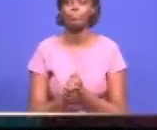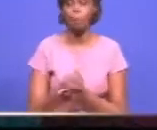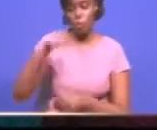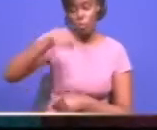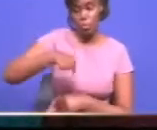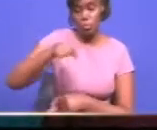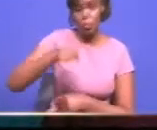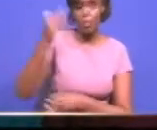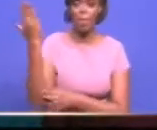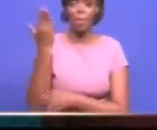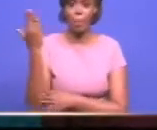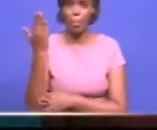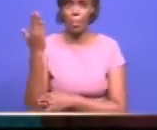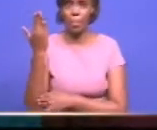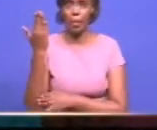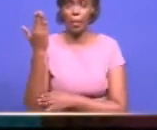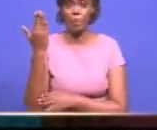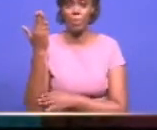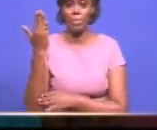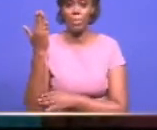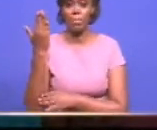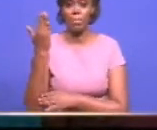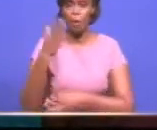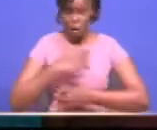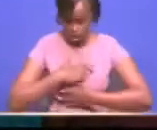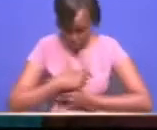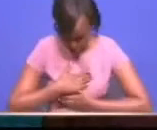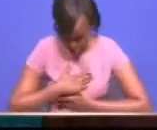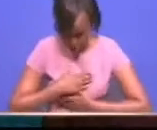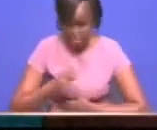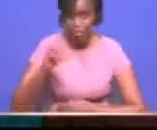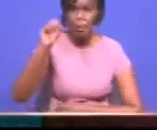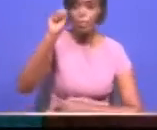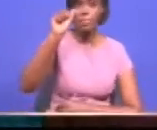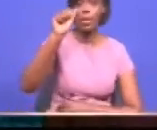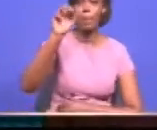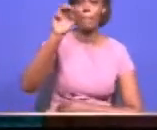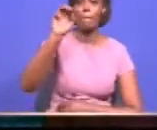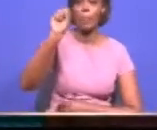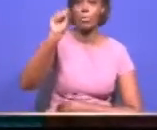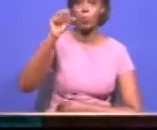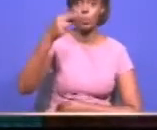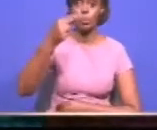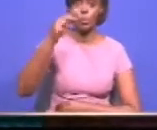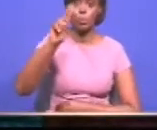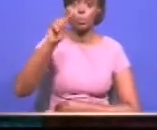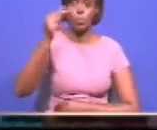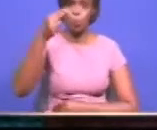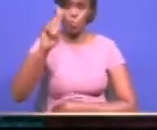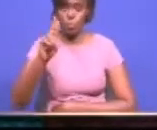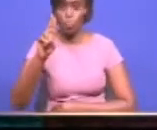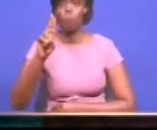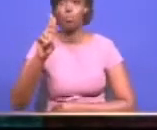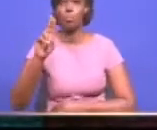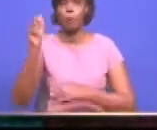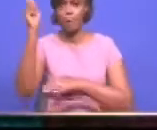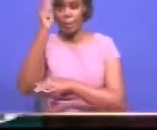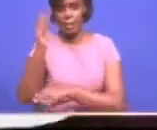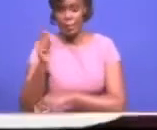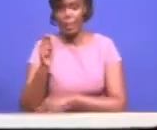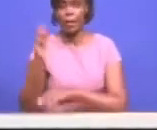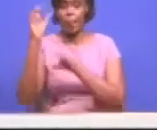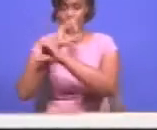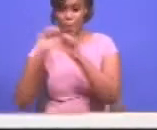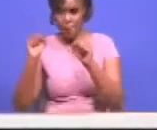Today's address by Her Excellency Samia Suluhu Hassan, President of the United Republic of Tanzania, will be the second address